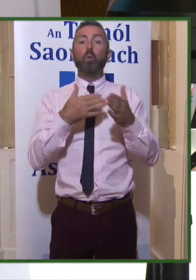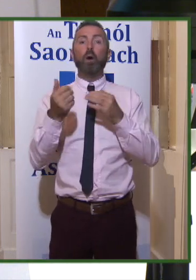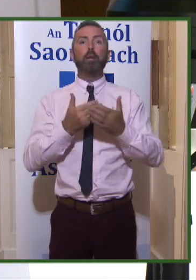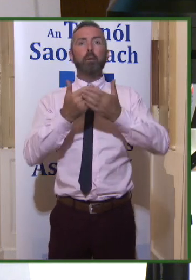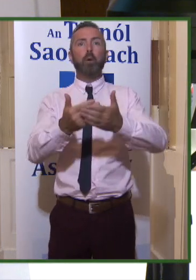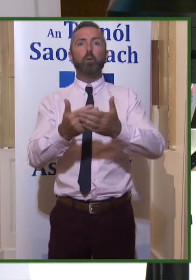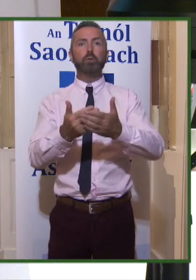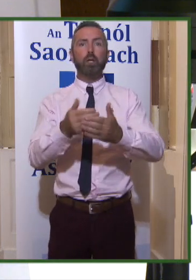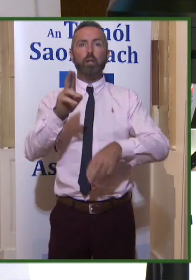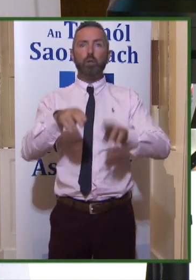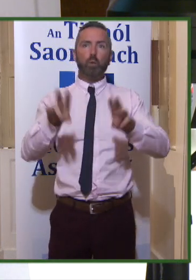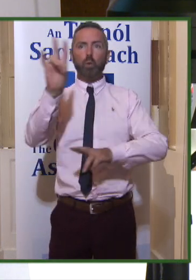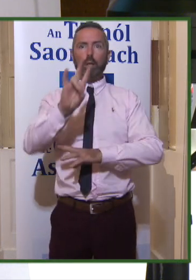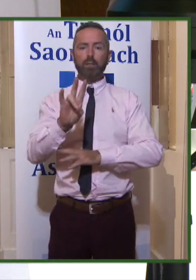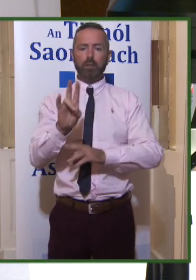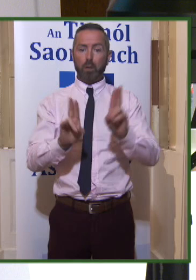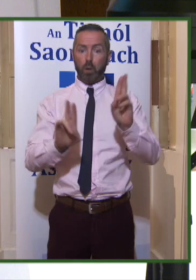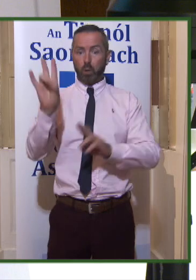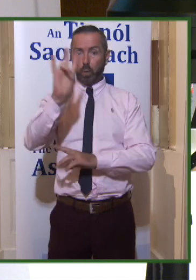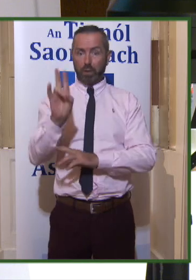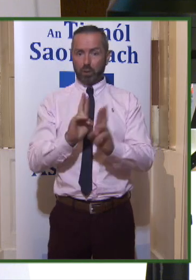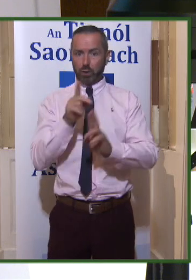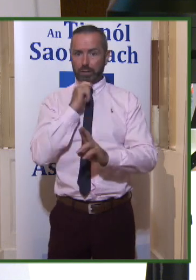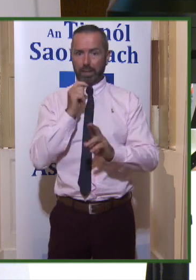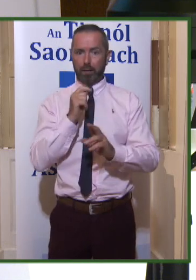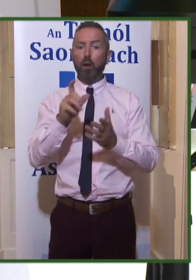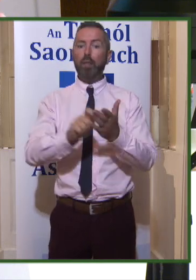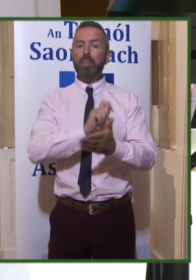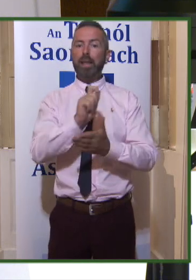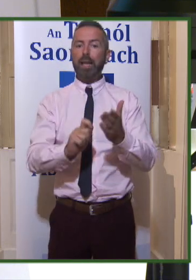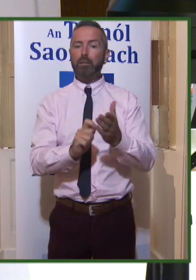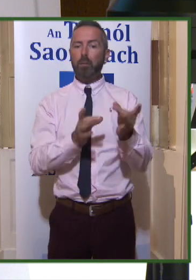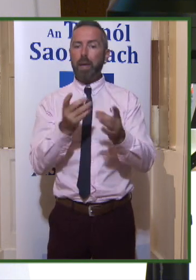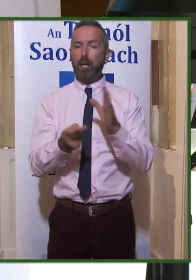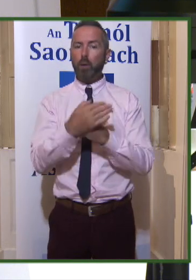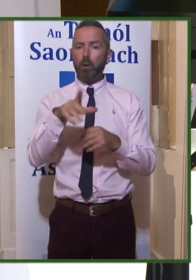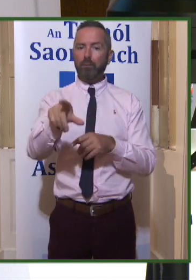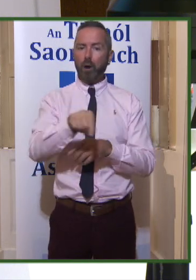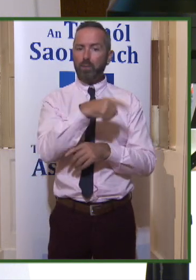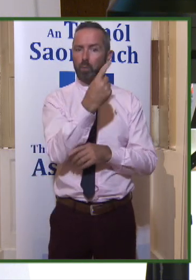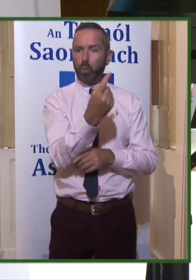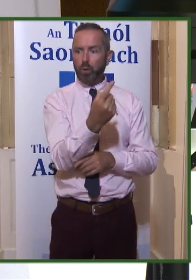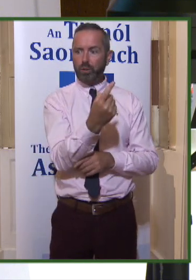question. The question is, the electorate is comprised of option 1,